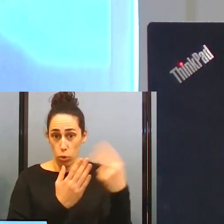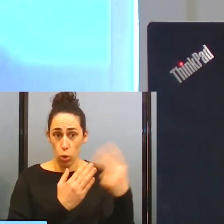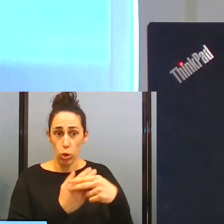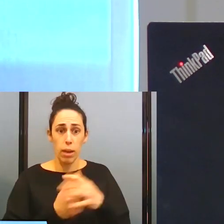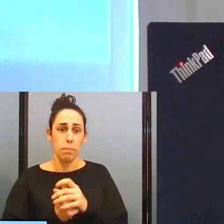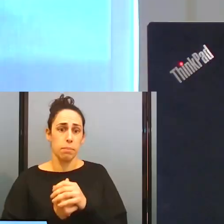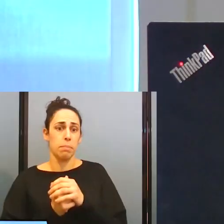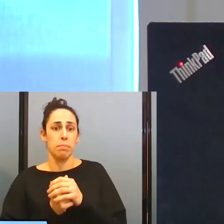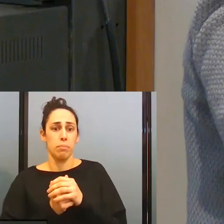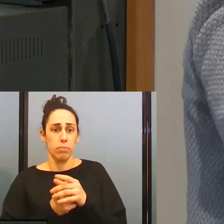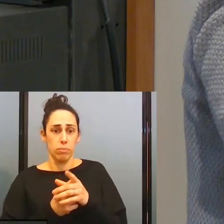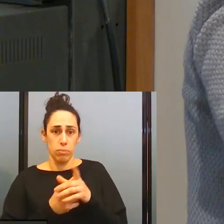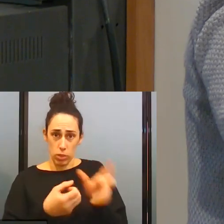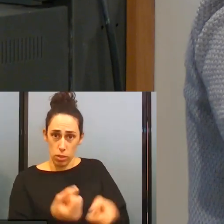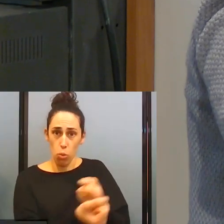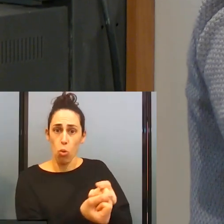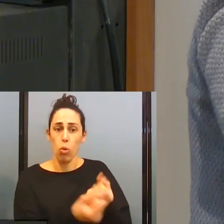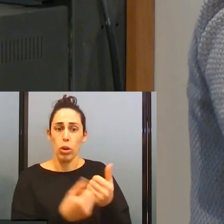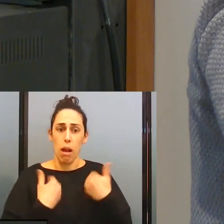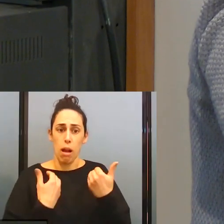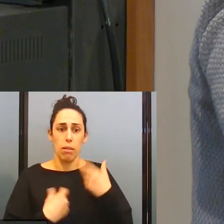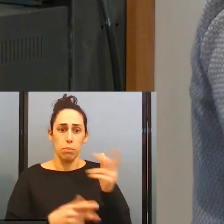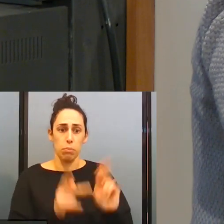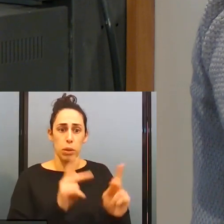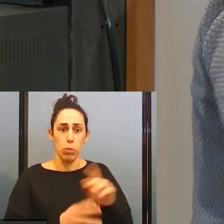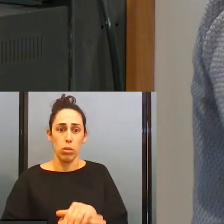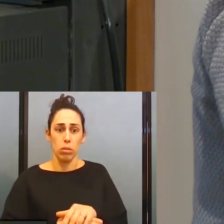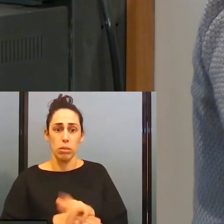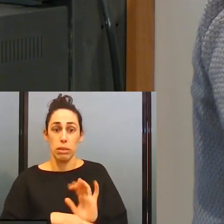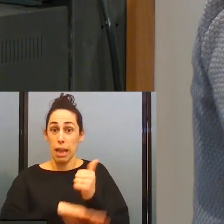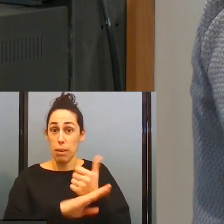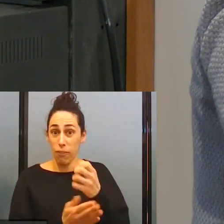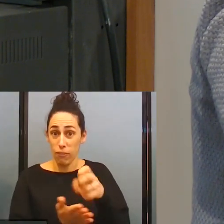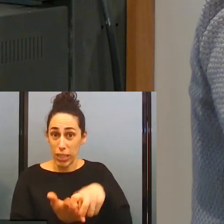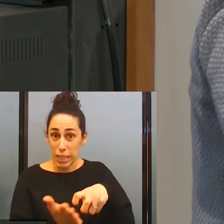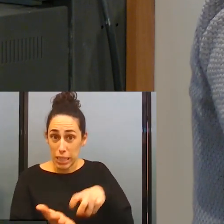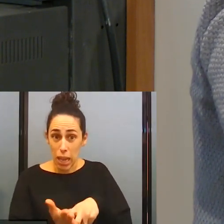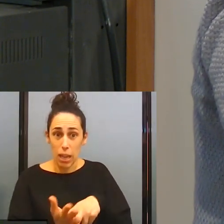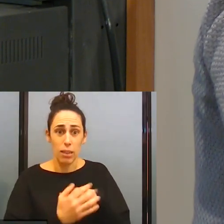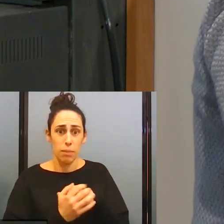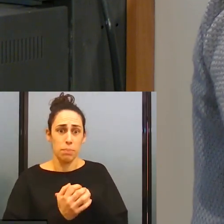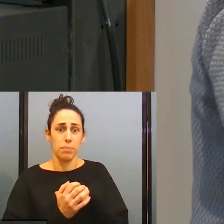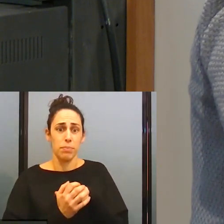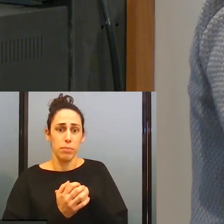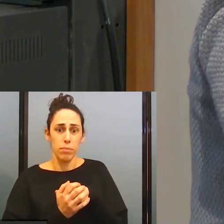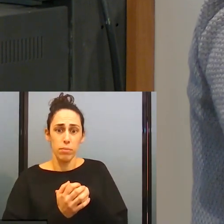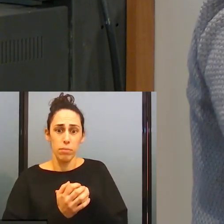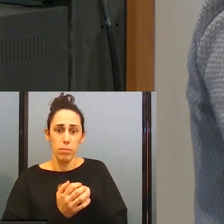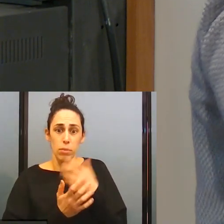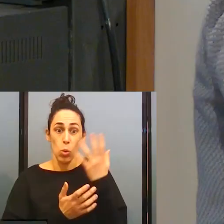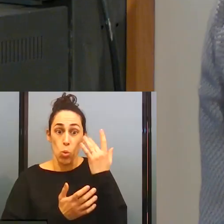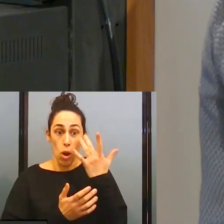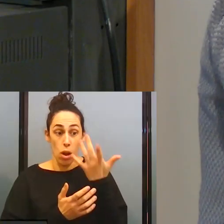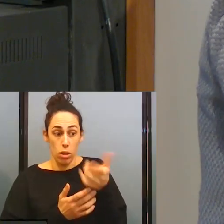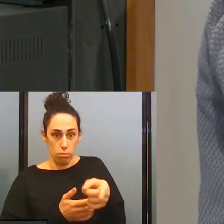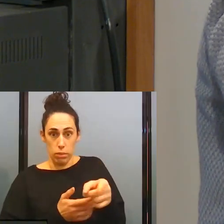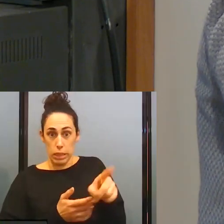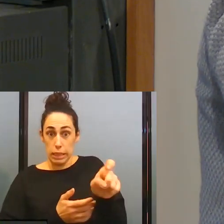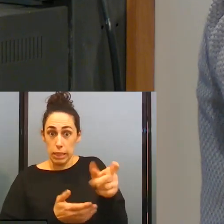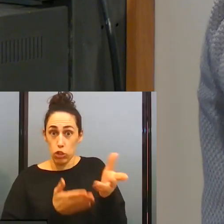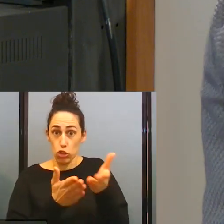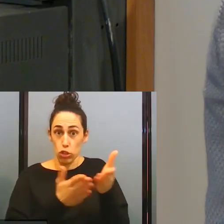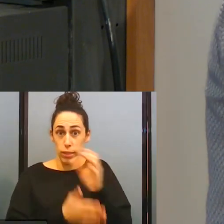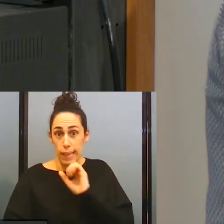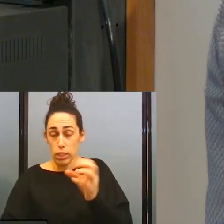response that was sought because of the young people who are needing services at 16, 17. So I can speak to how